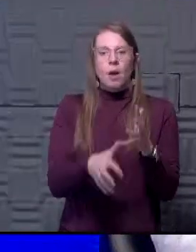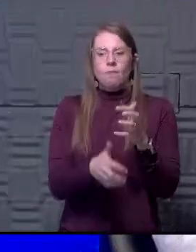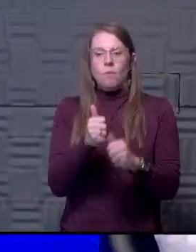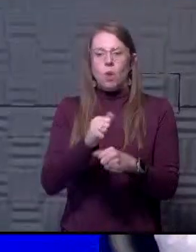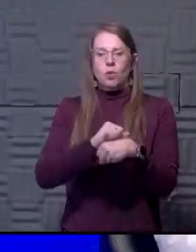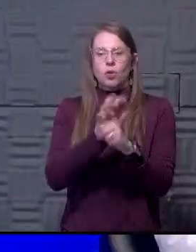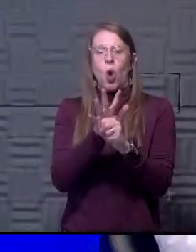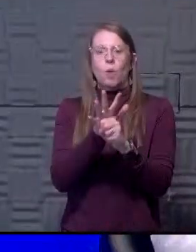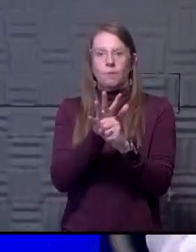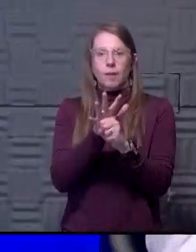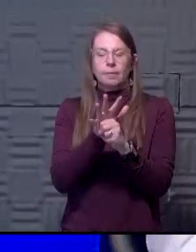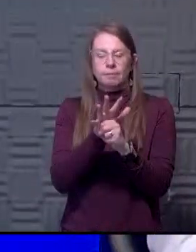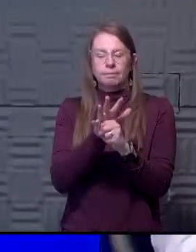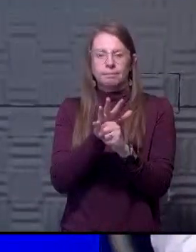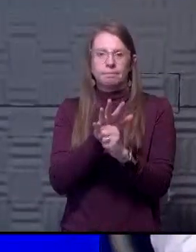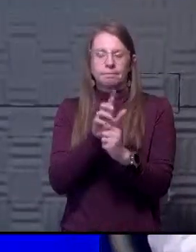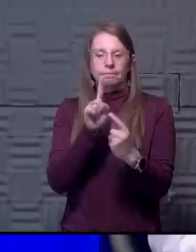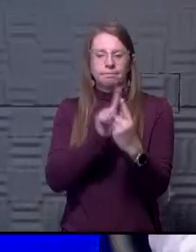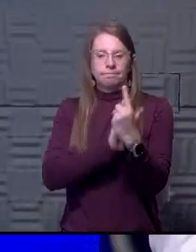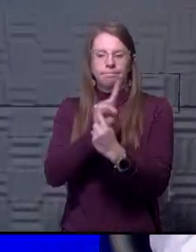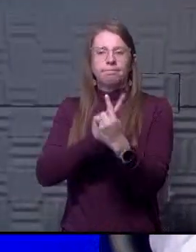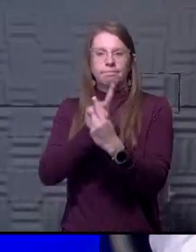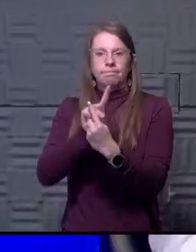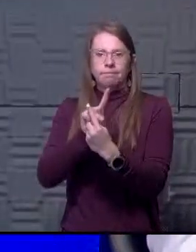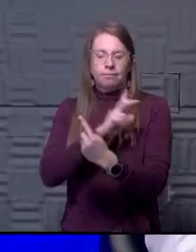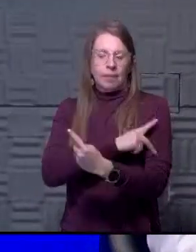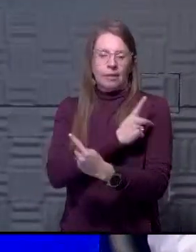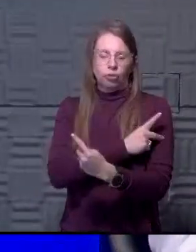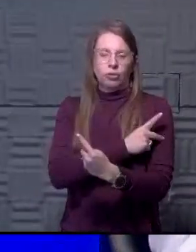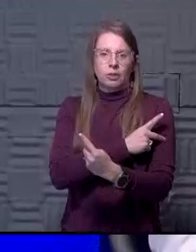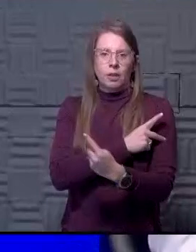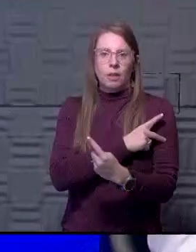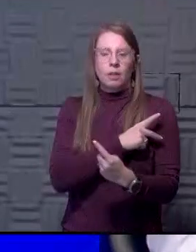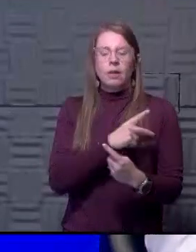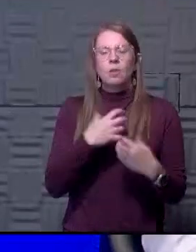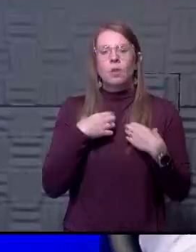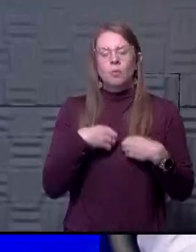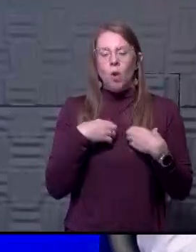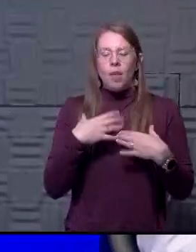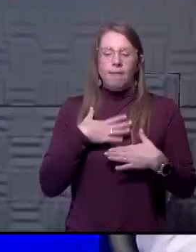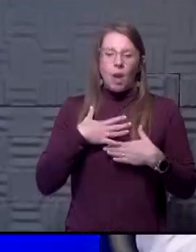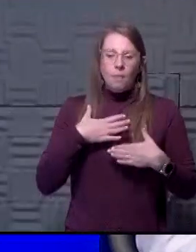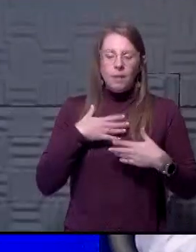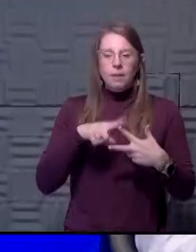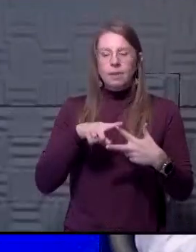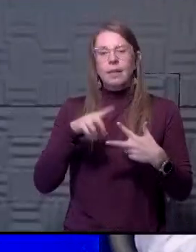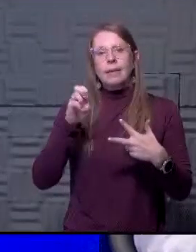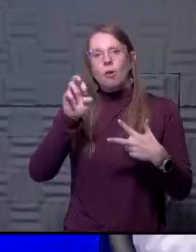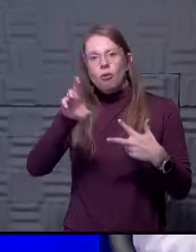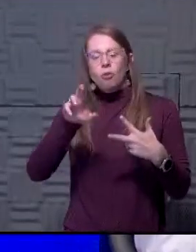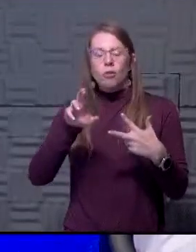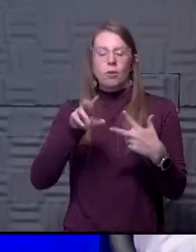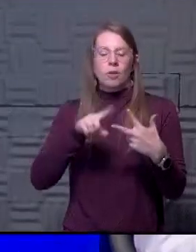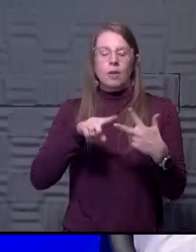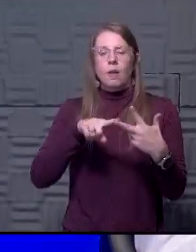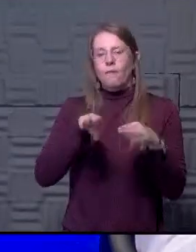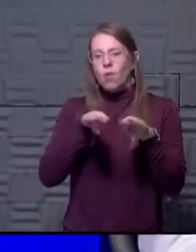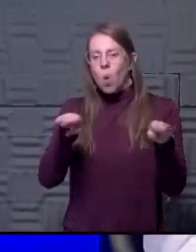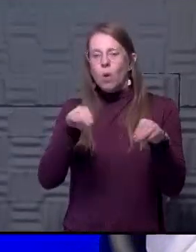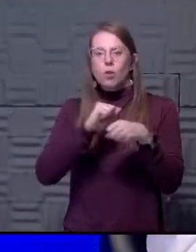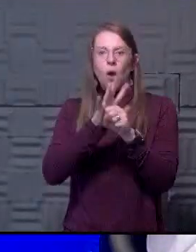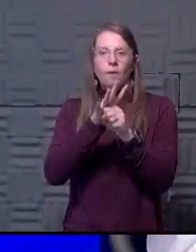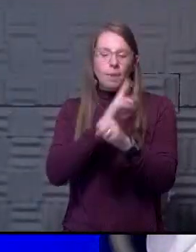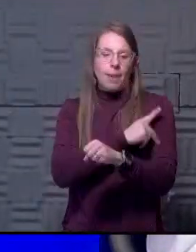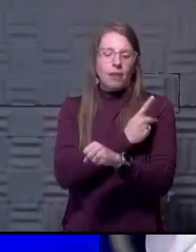COVID patient facing, and that is the ICUs, the emergency departments, the respiratory therapists, the floors where those